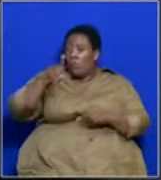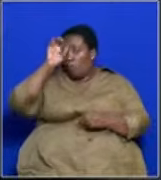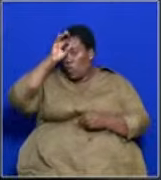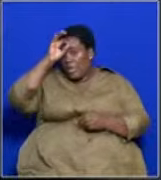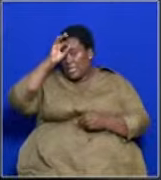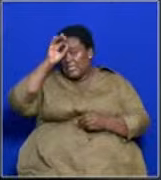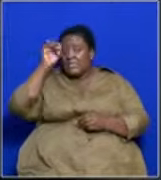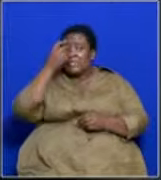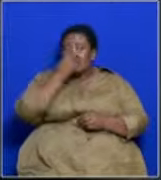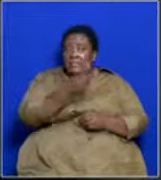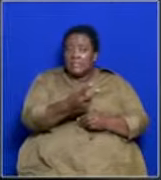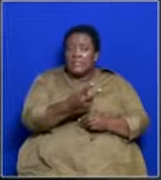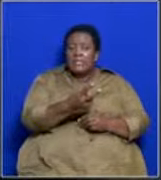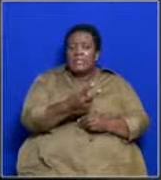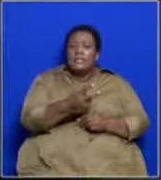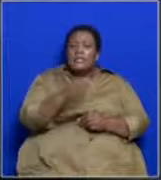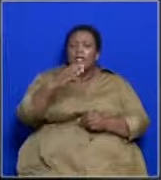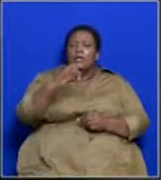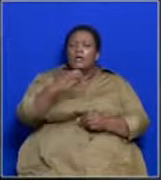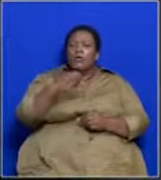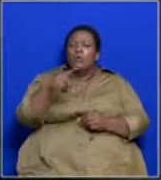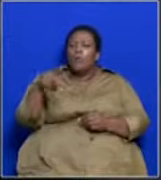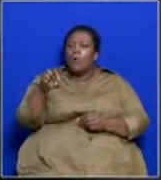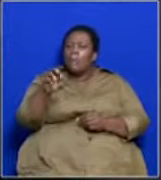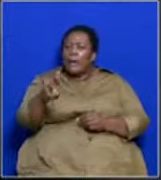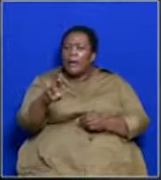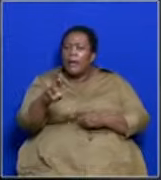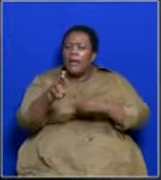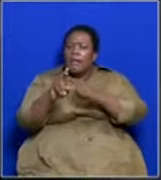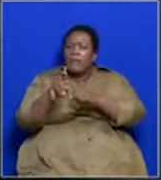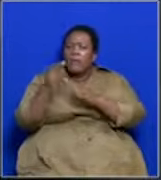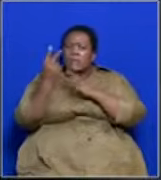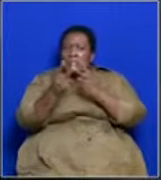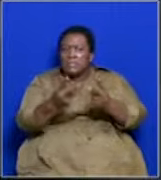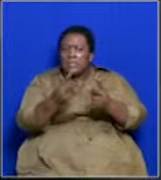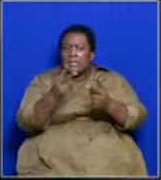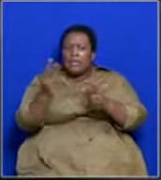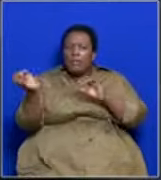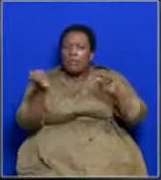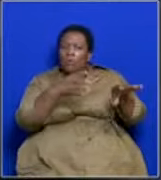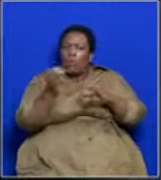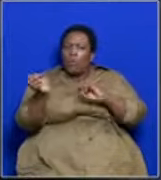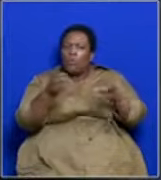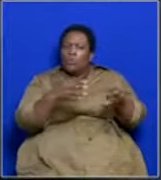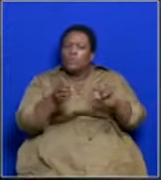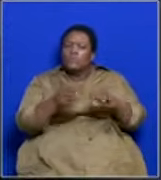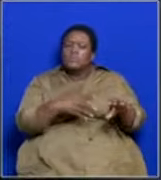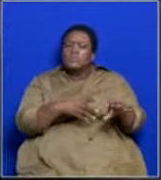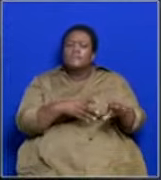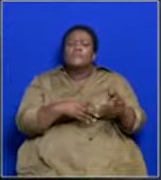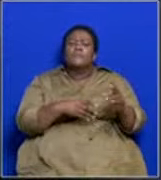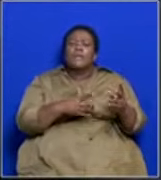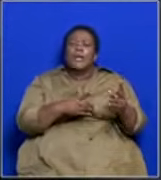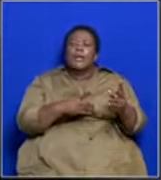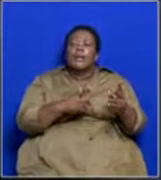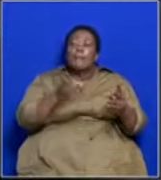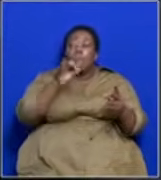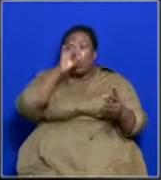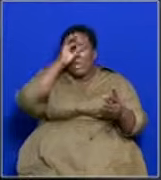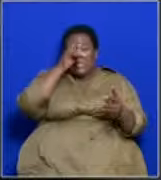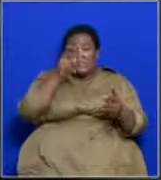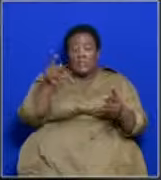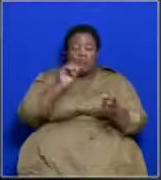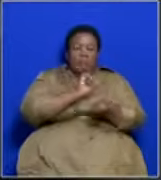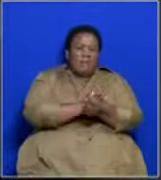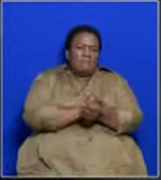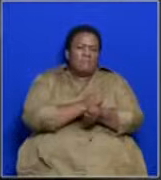copper. We arrested those police officers, and then it was 2 of them. We investigated, finalized,